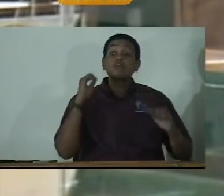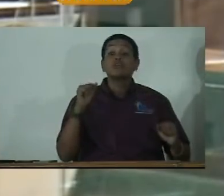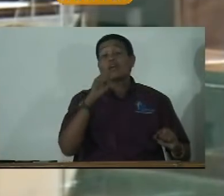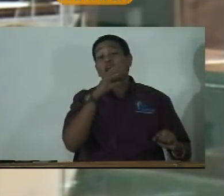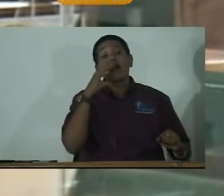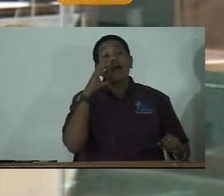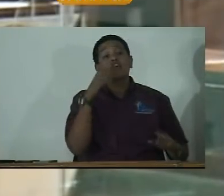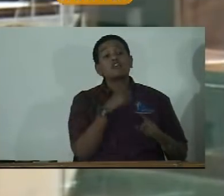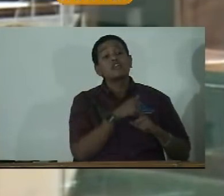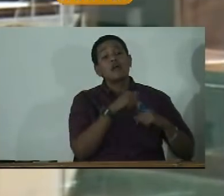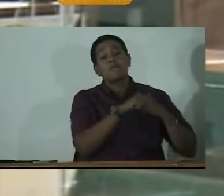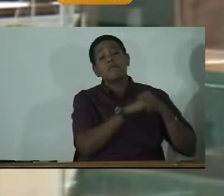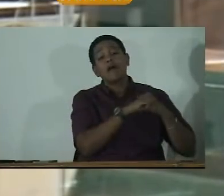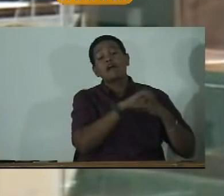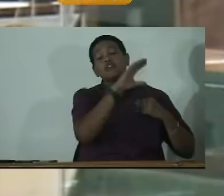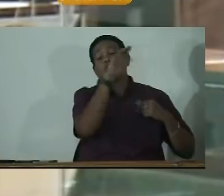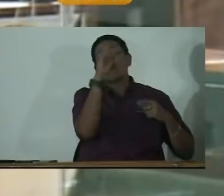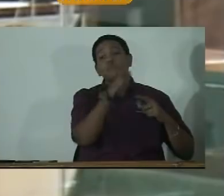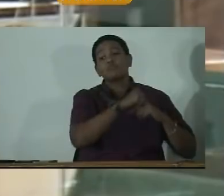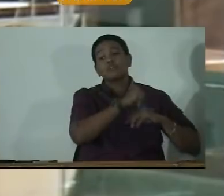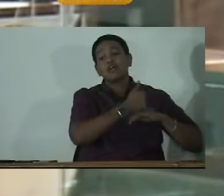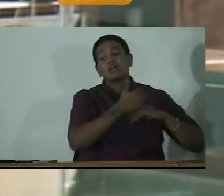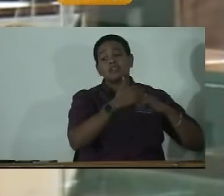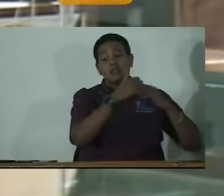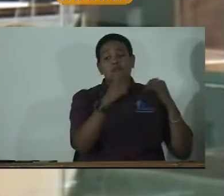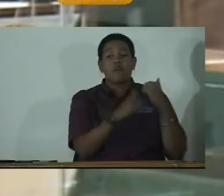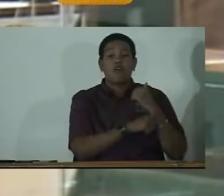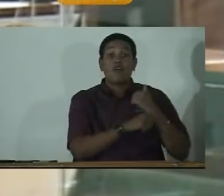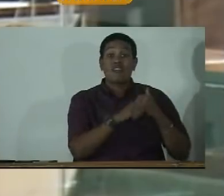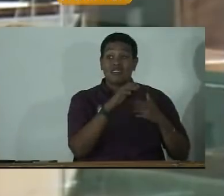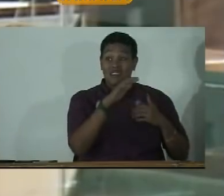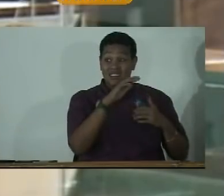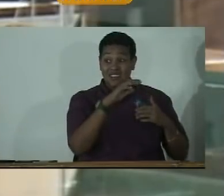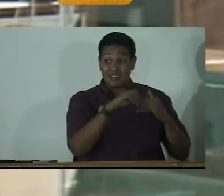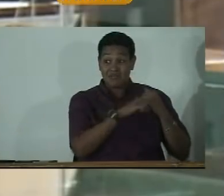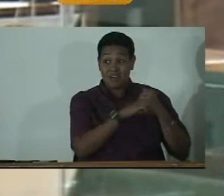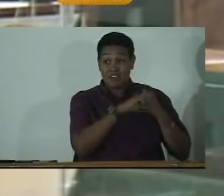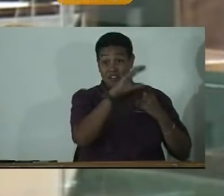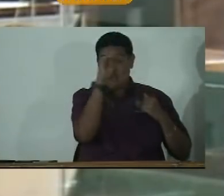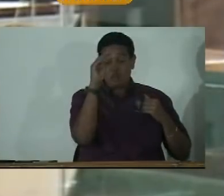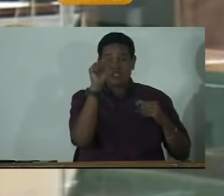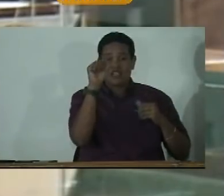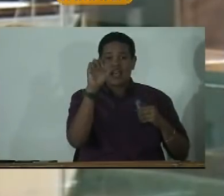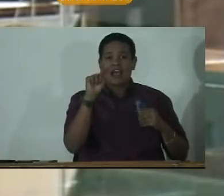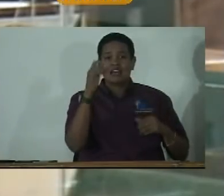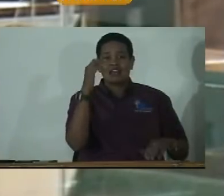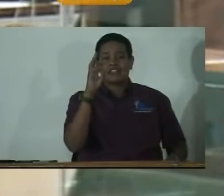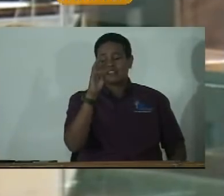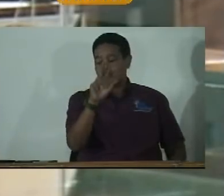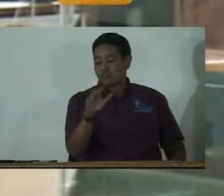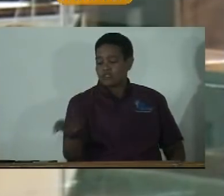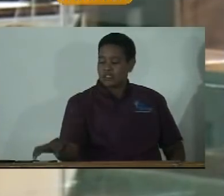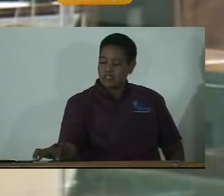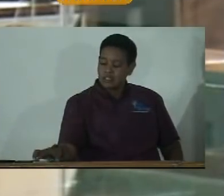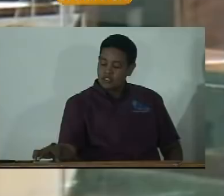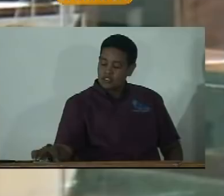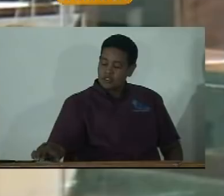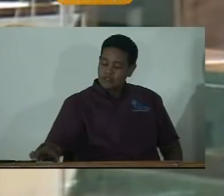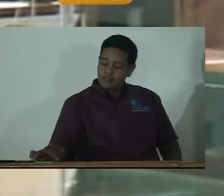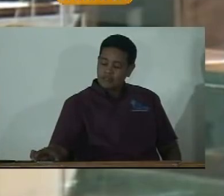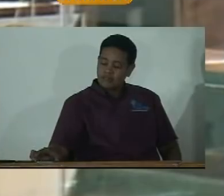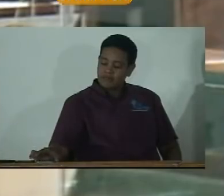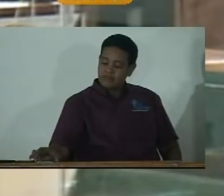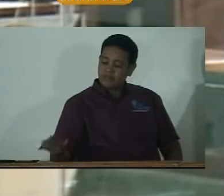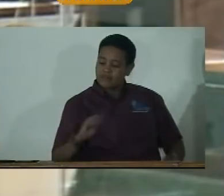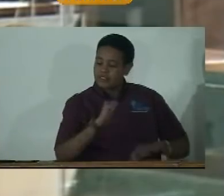Marketing Corporation was established under the Agricultural Marketing Corporation Act 1963 in order to establish and maintain an efficient